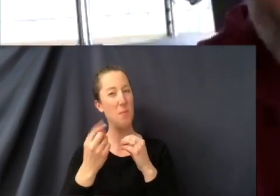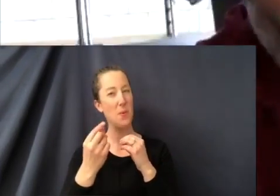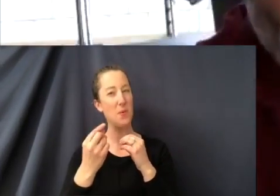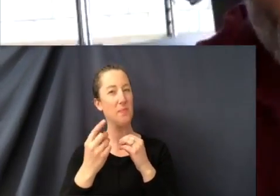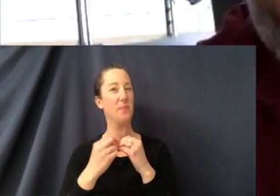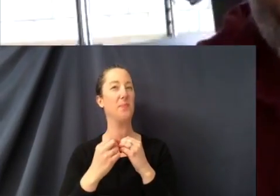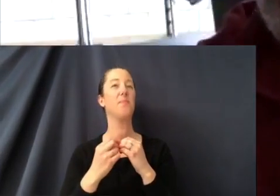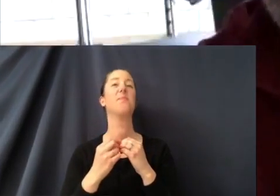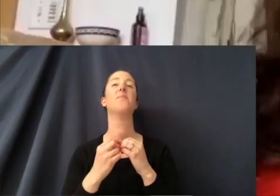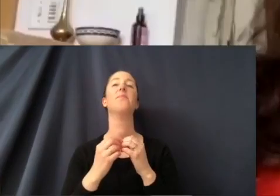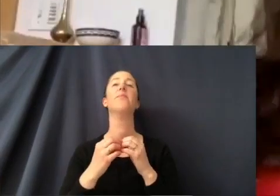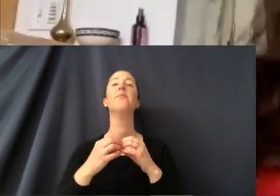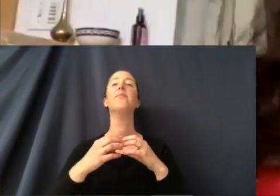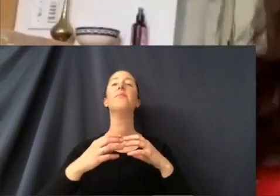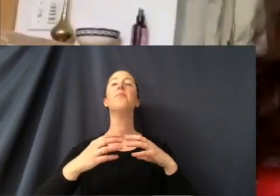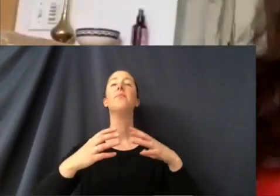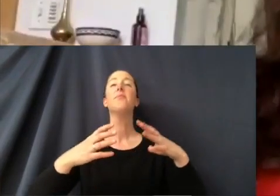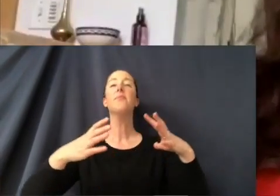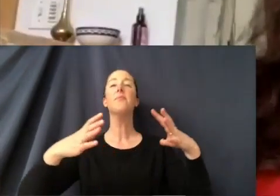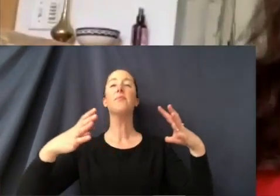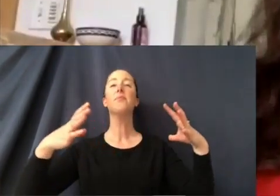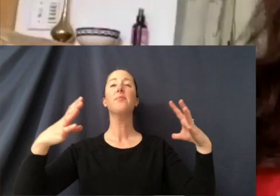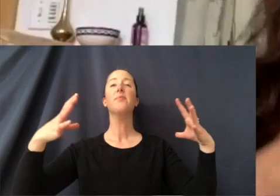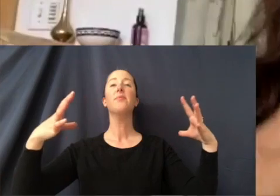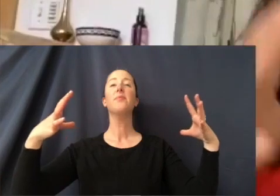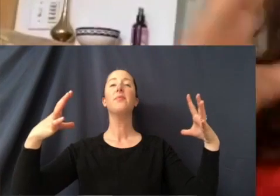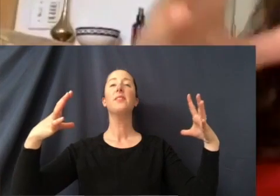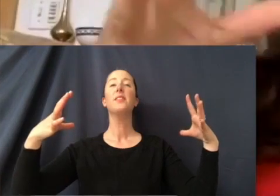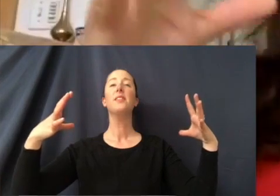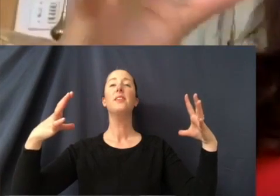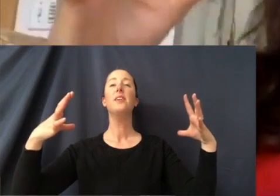Let's do one more. All righty.